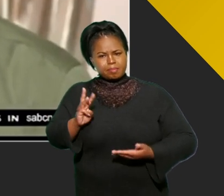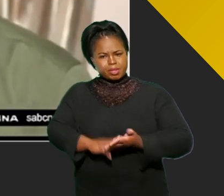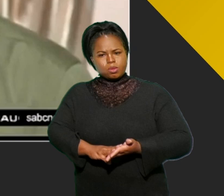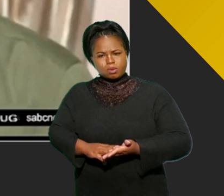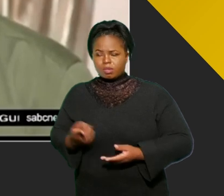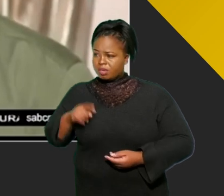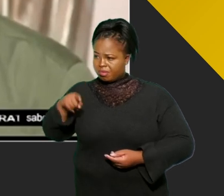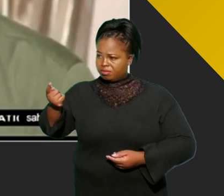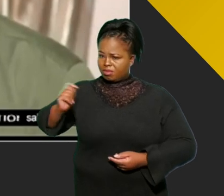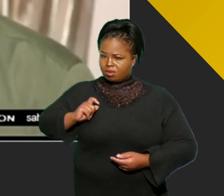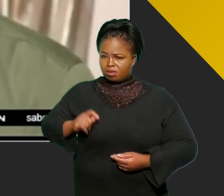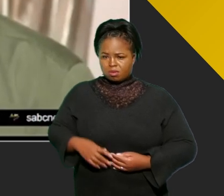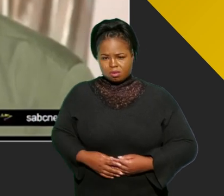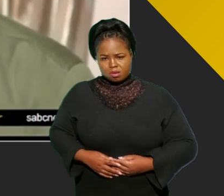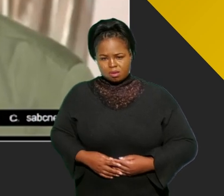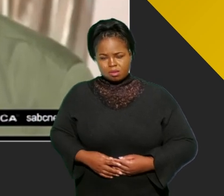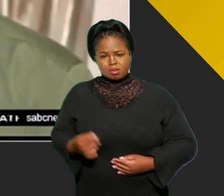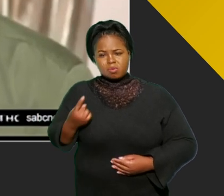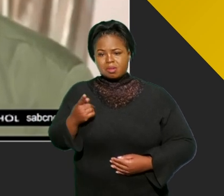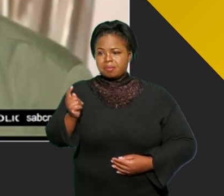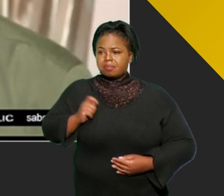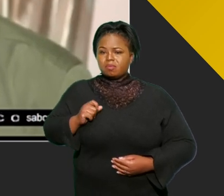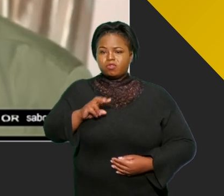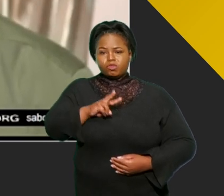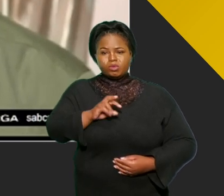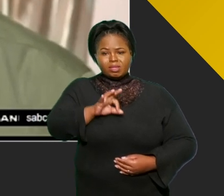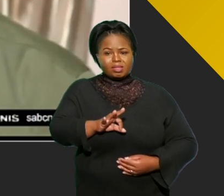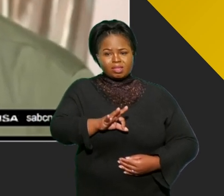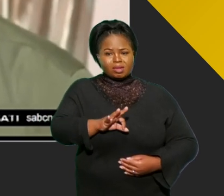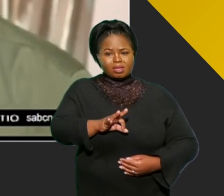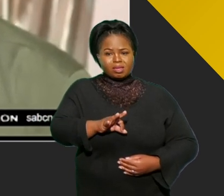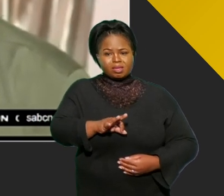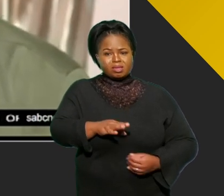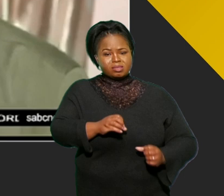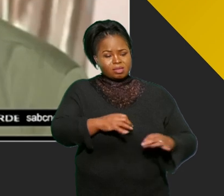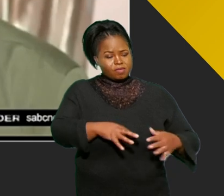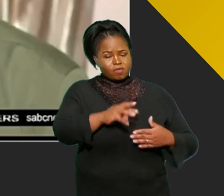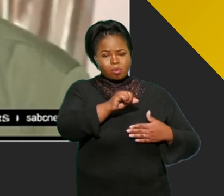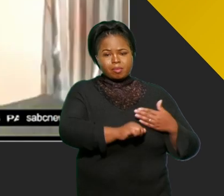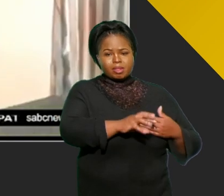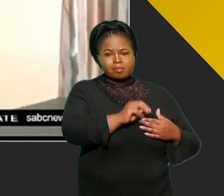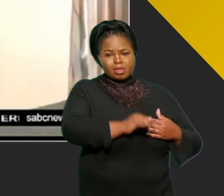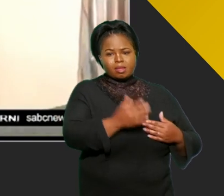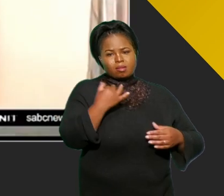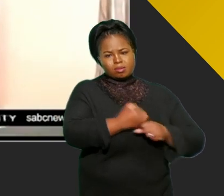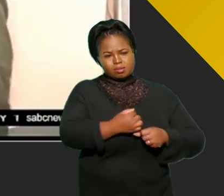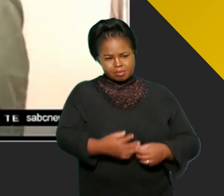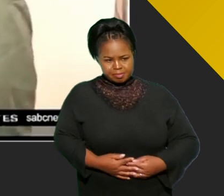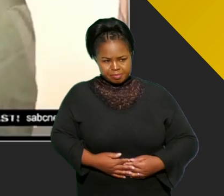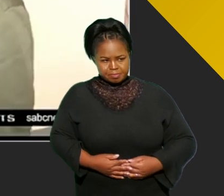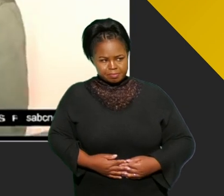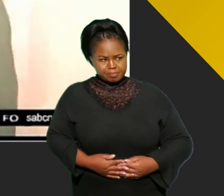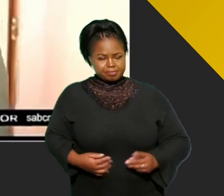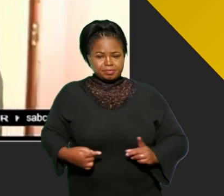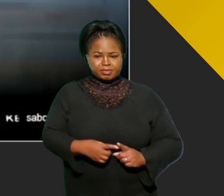owed. They only paid me for 23 students, talking from May, since from May last year.